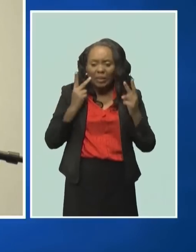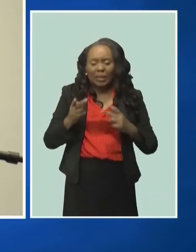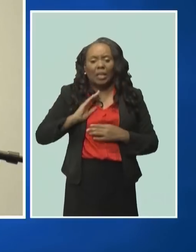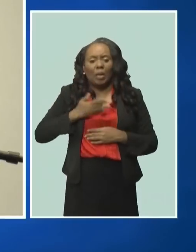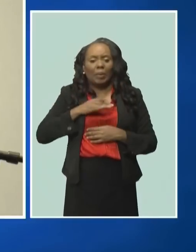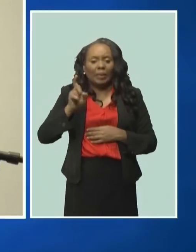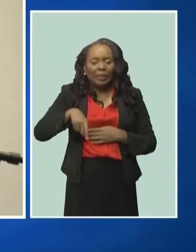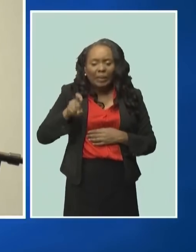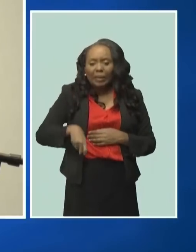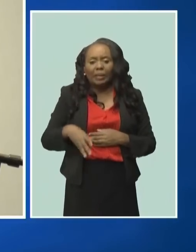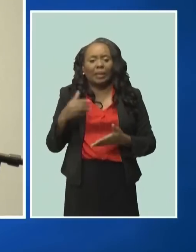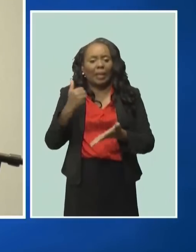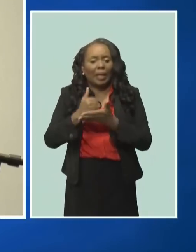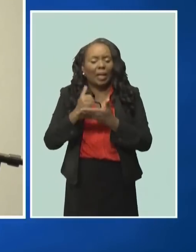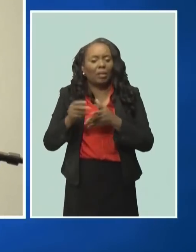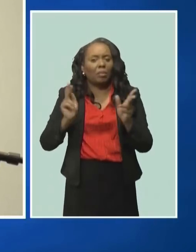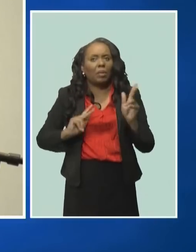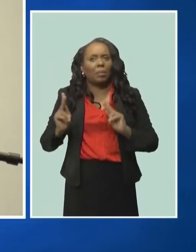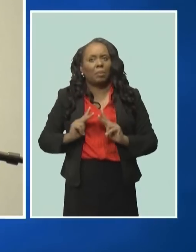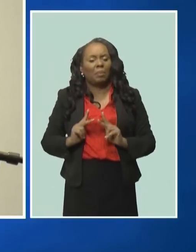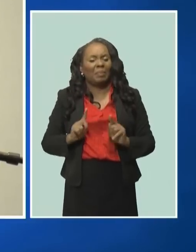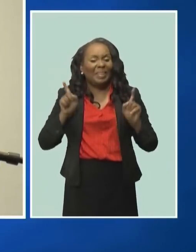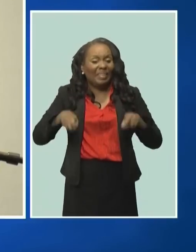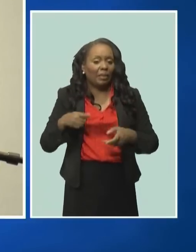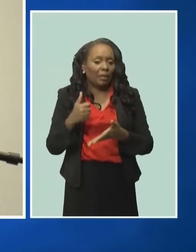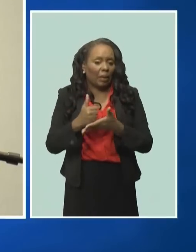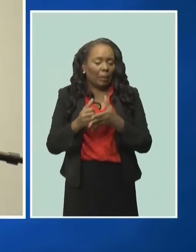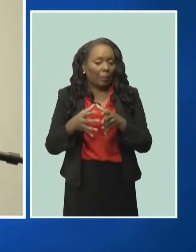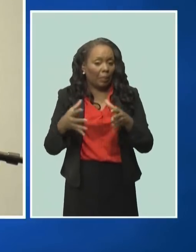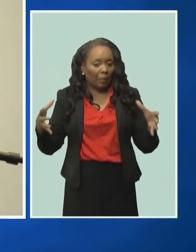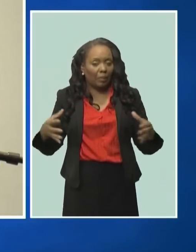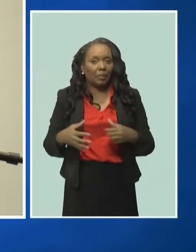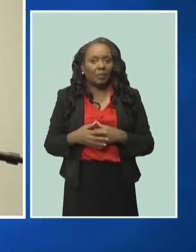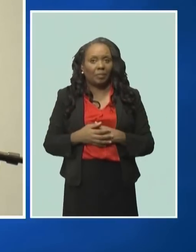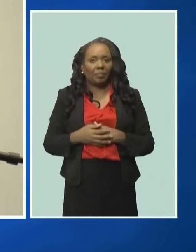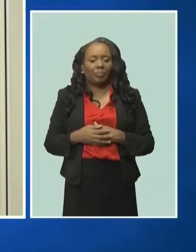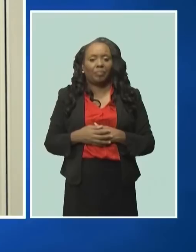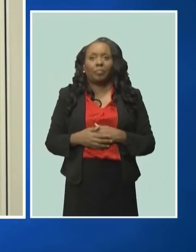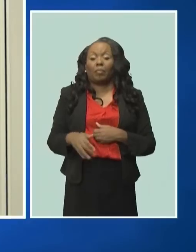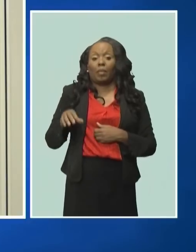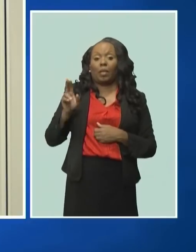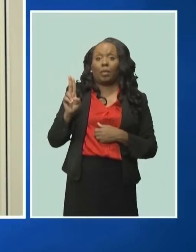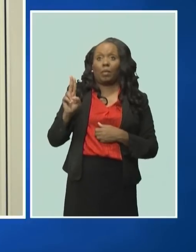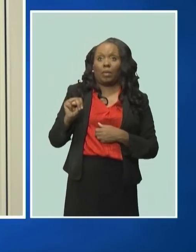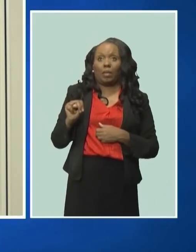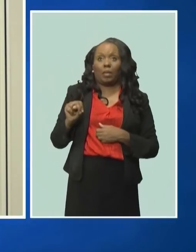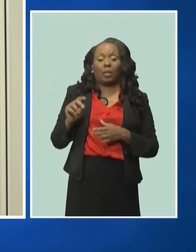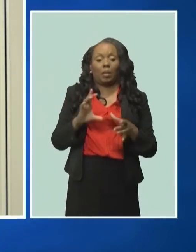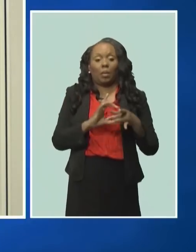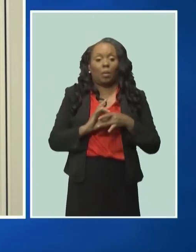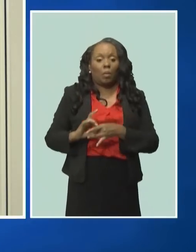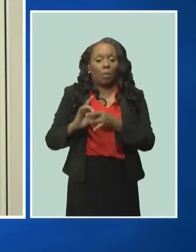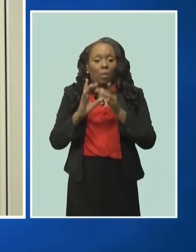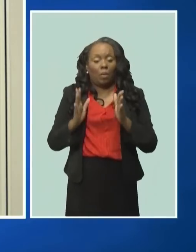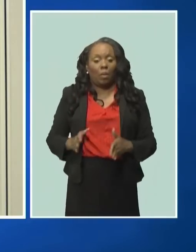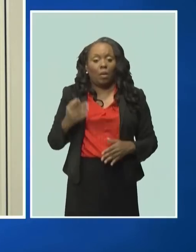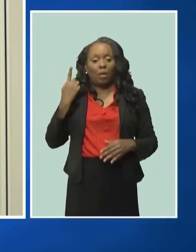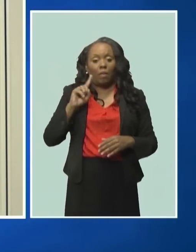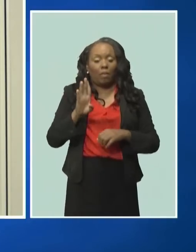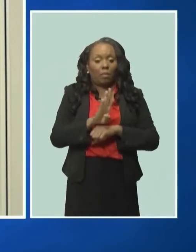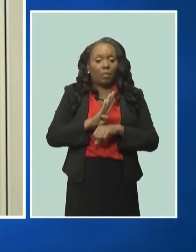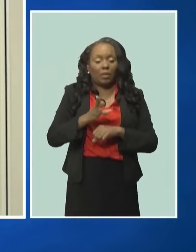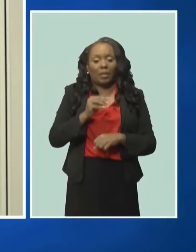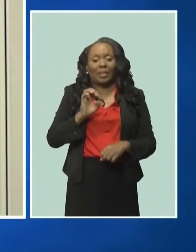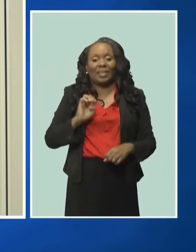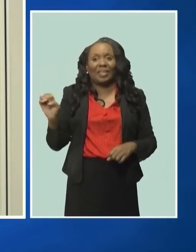of the most vulnerable. And I say that very honestly and openly. The United Nations Resident Coordinator for Barbados and the Eastern